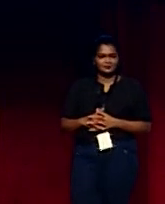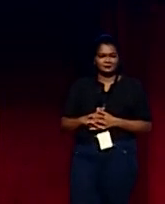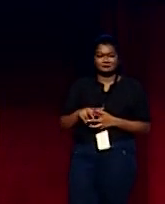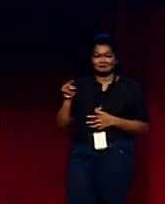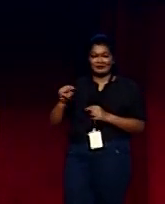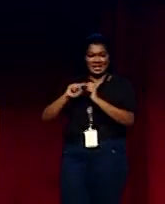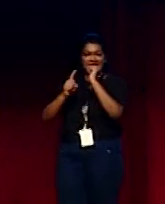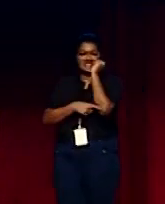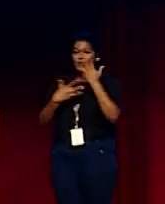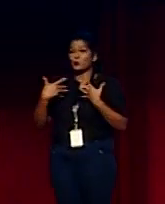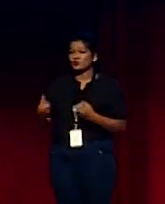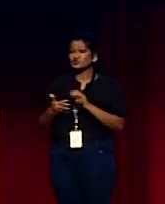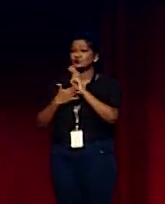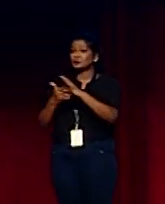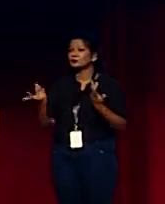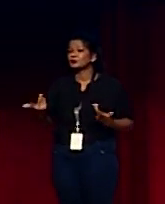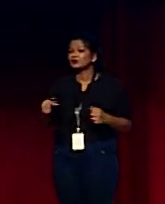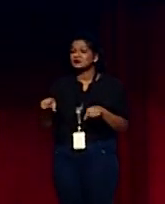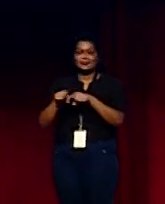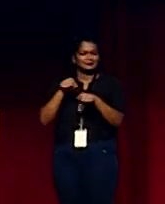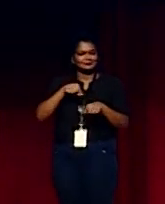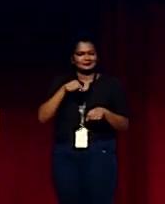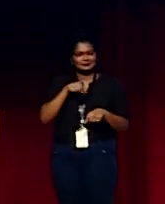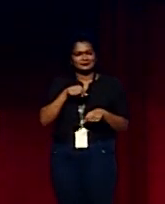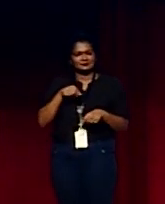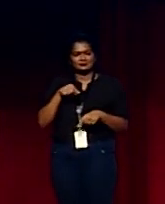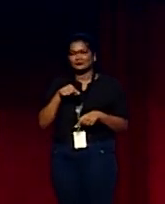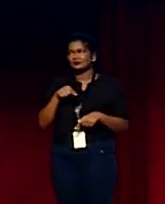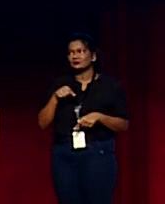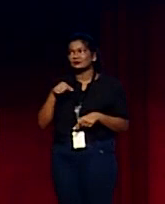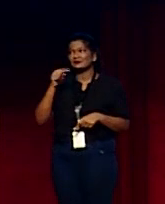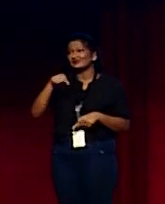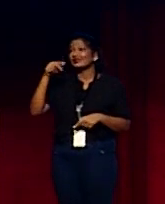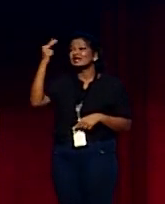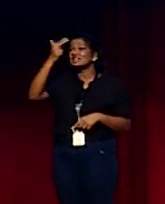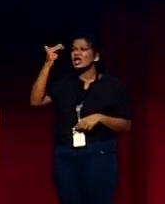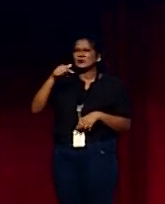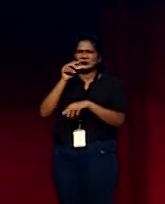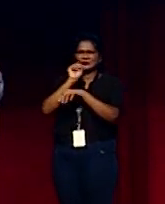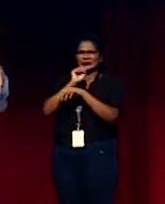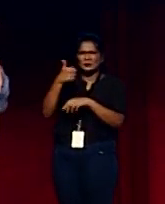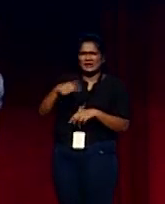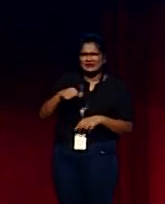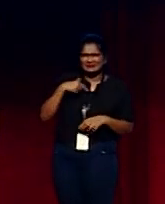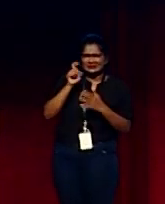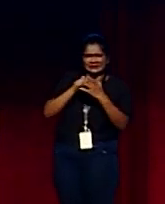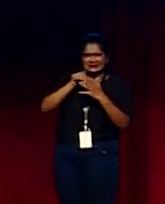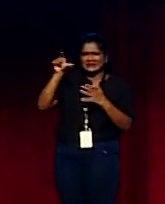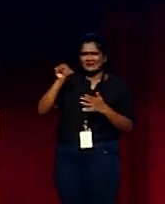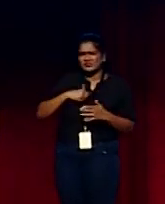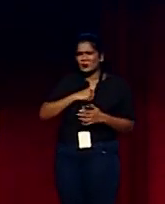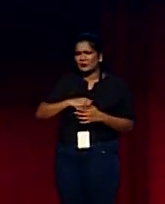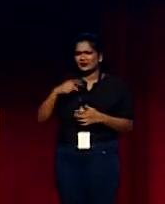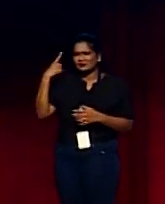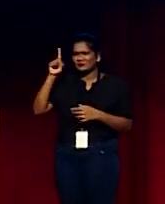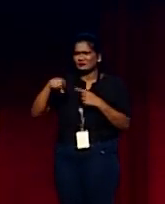Right, the last thing I want to show you there is that it the diagrams now didn't work for some reason. Sorry about that. They normally